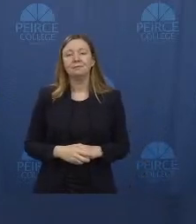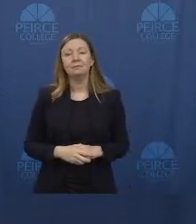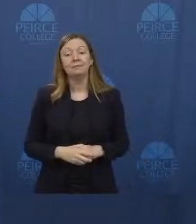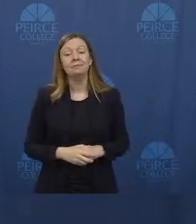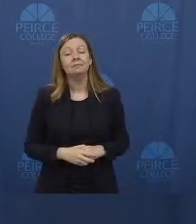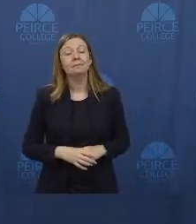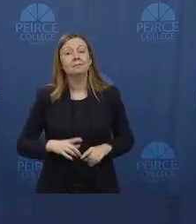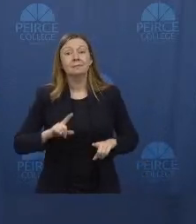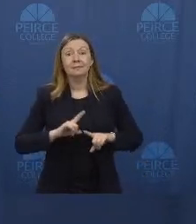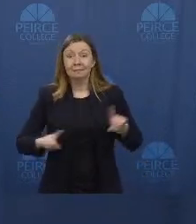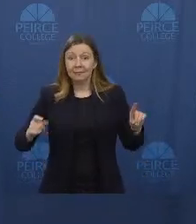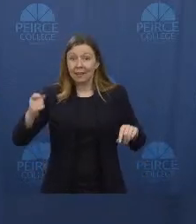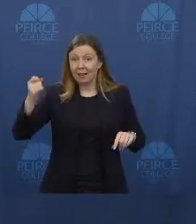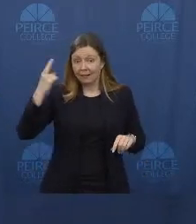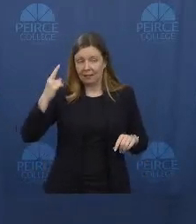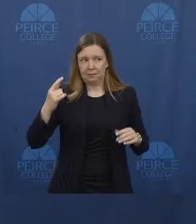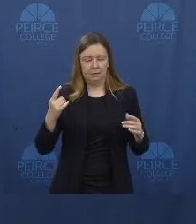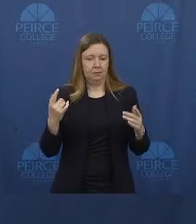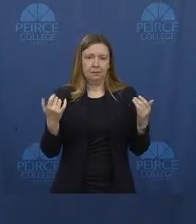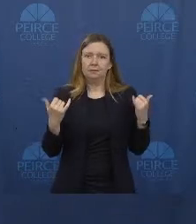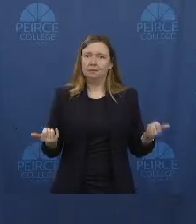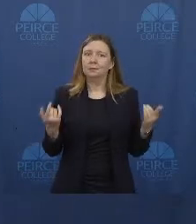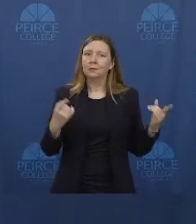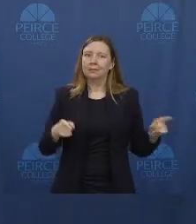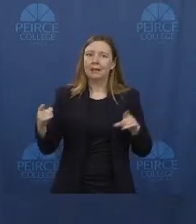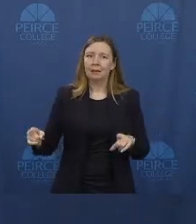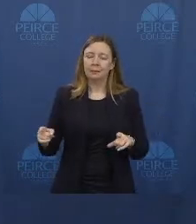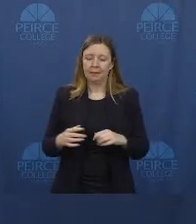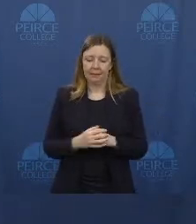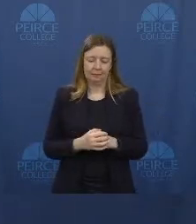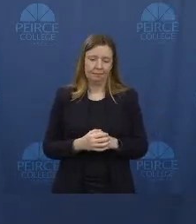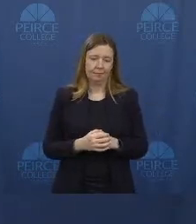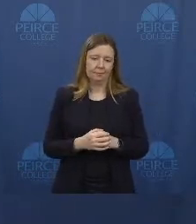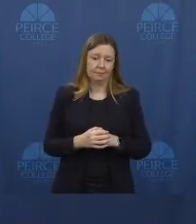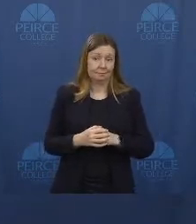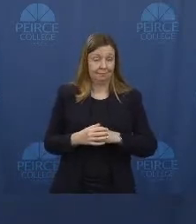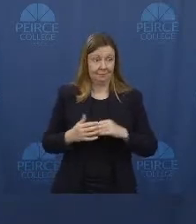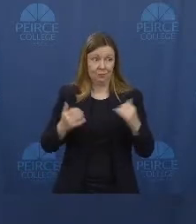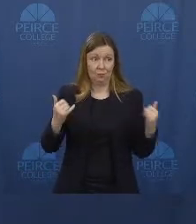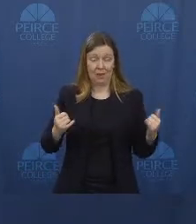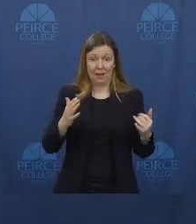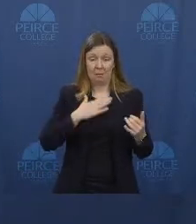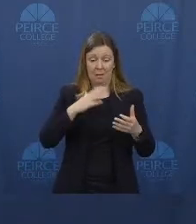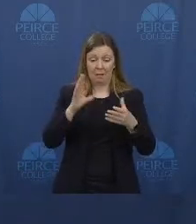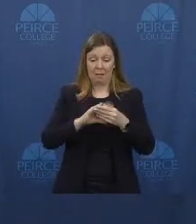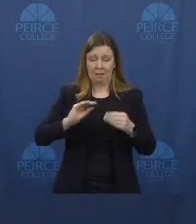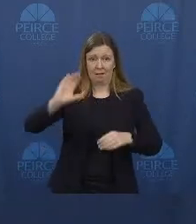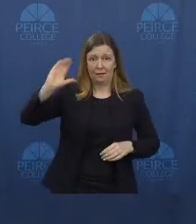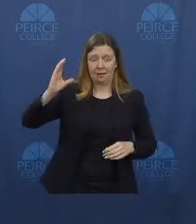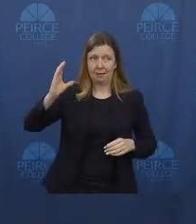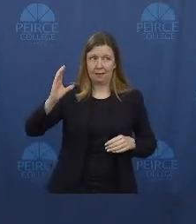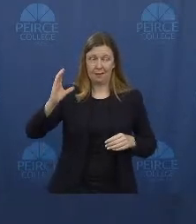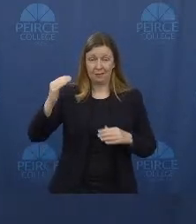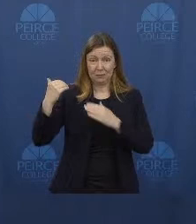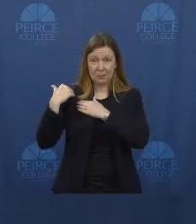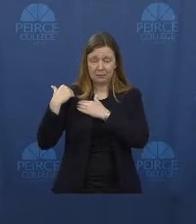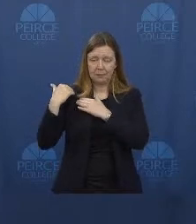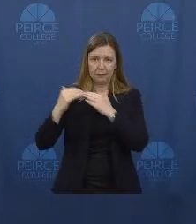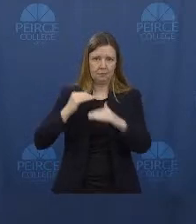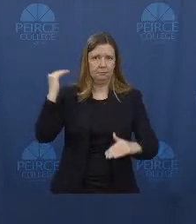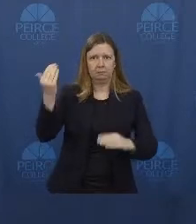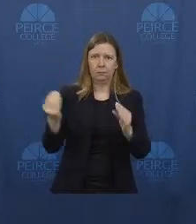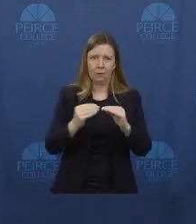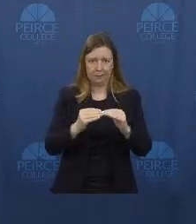given the current environment, the responsibility of this platform has magnified. Many of